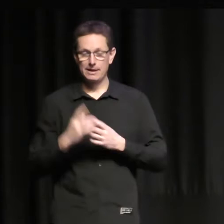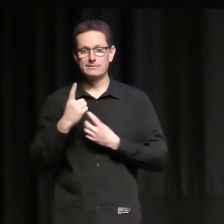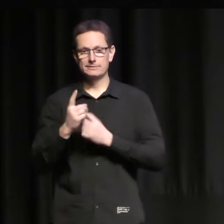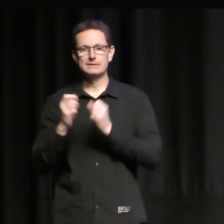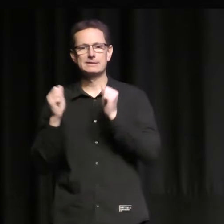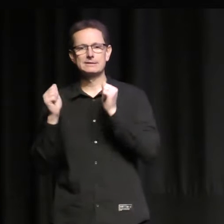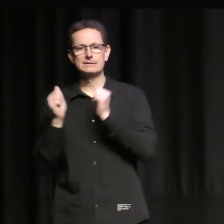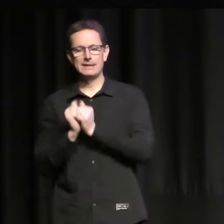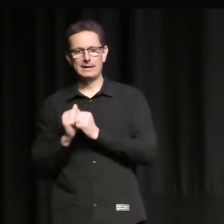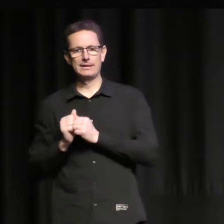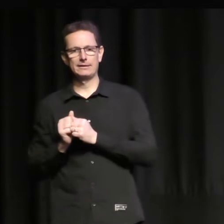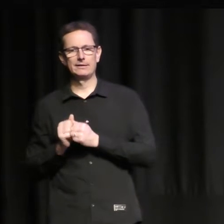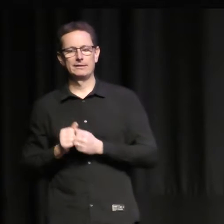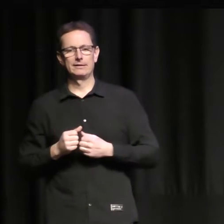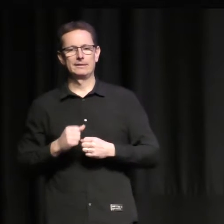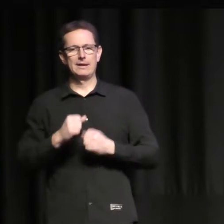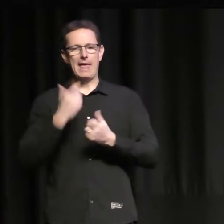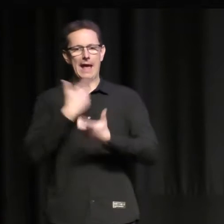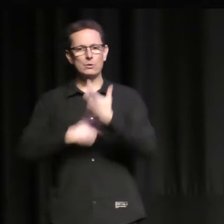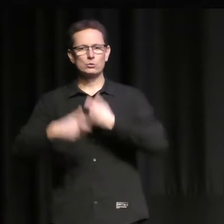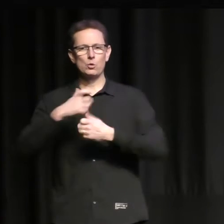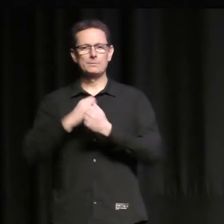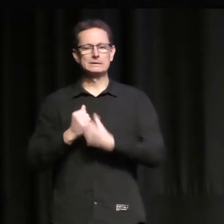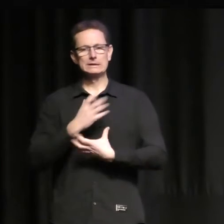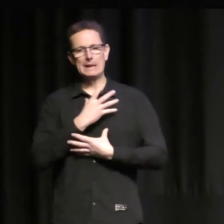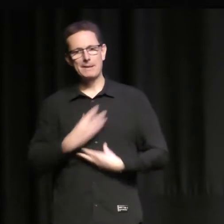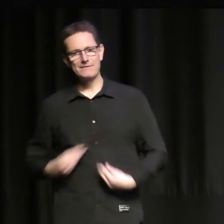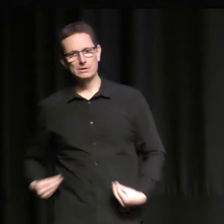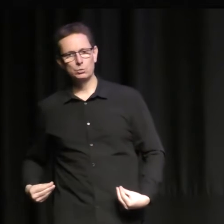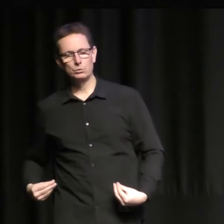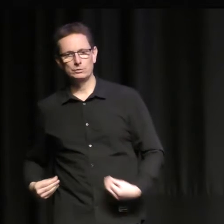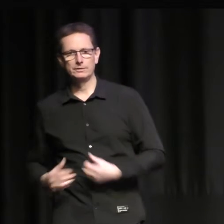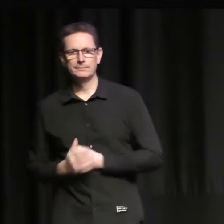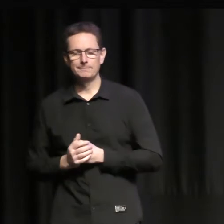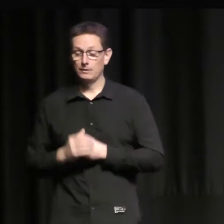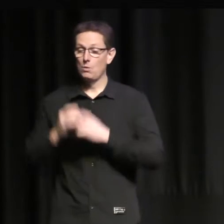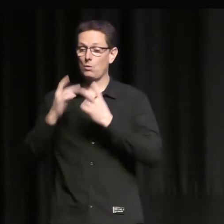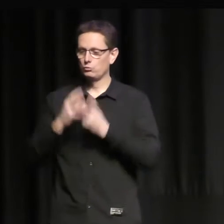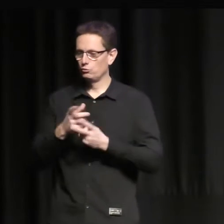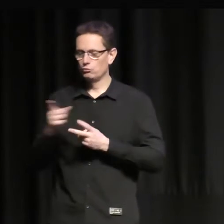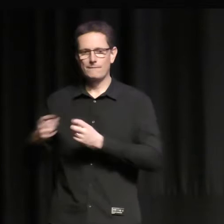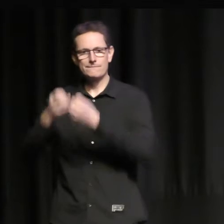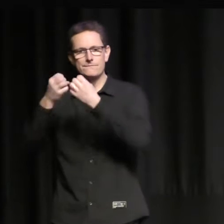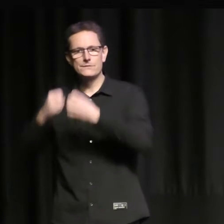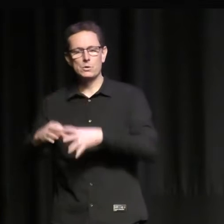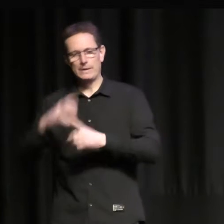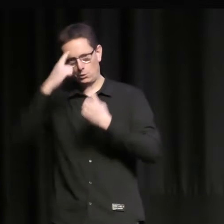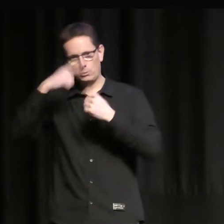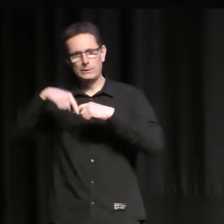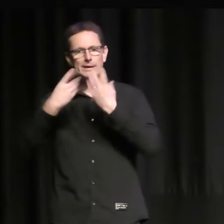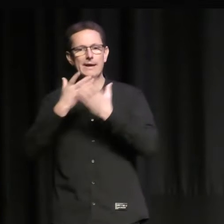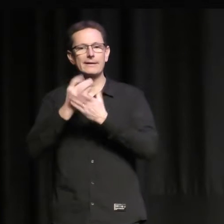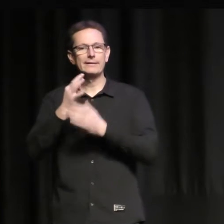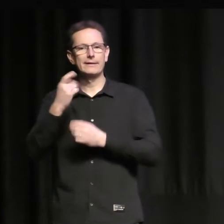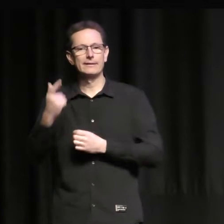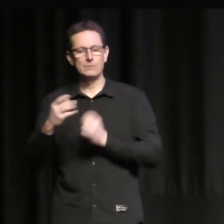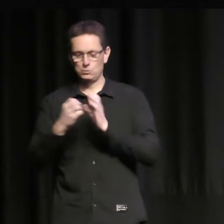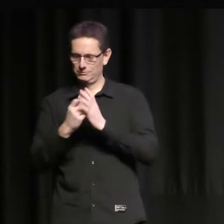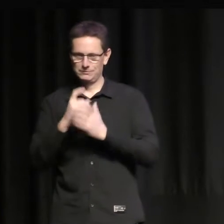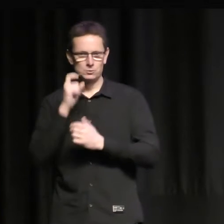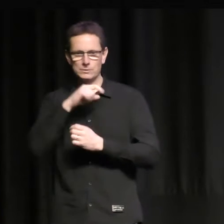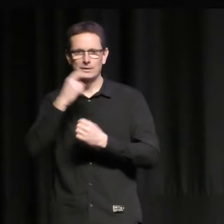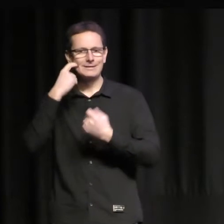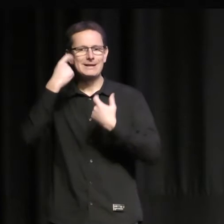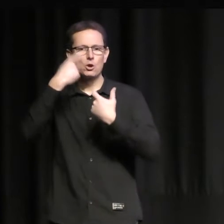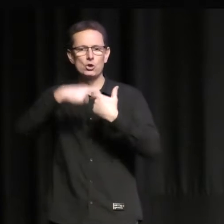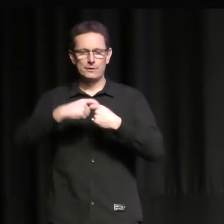of deprivation of economic rights. And they also lose cultural rights because they cannot belong to a